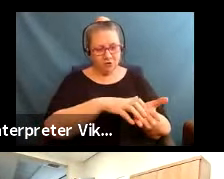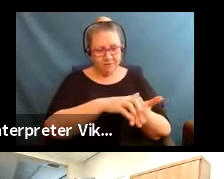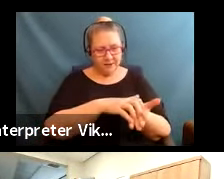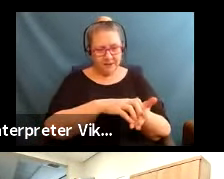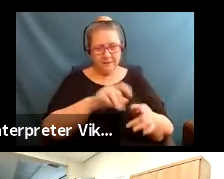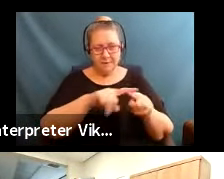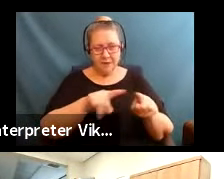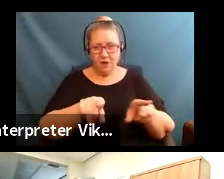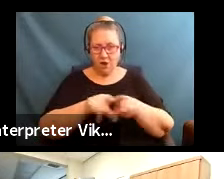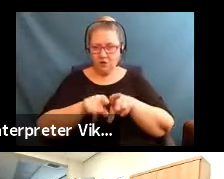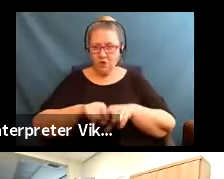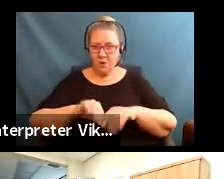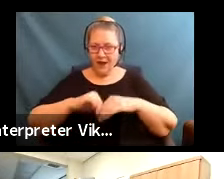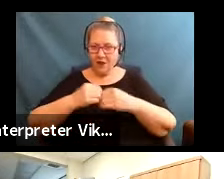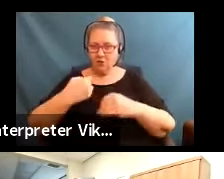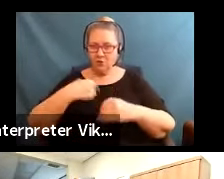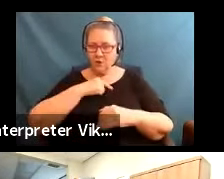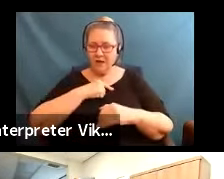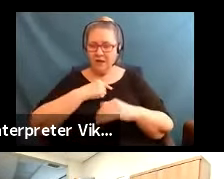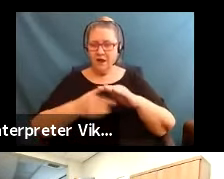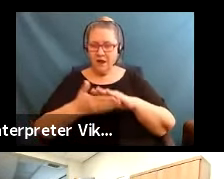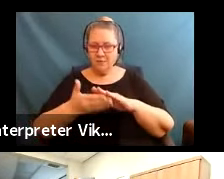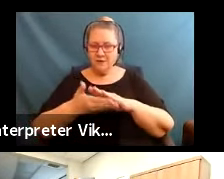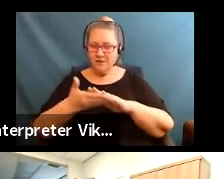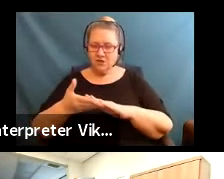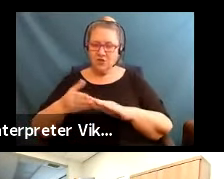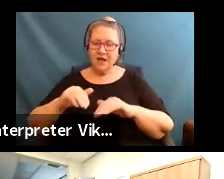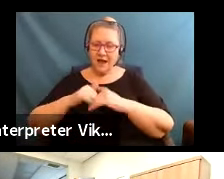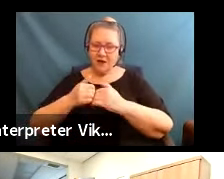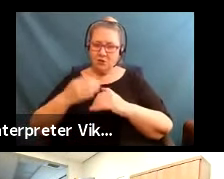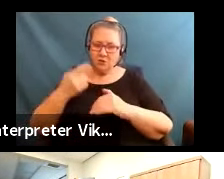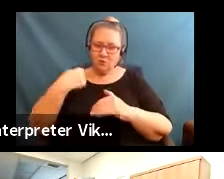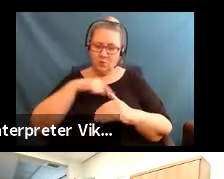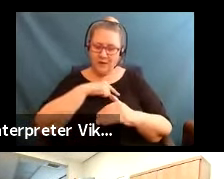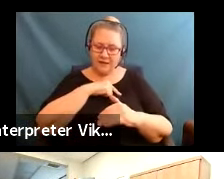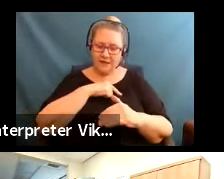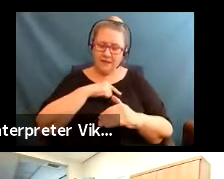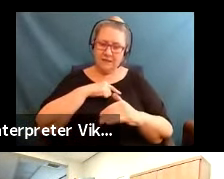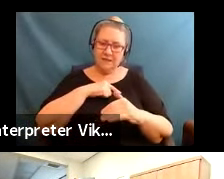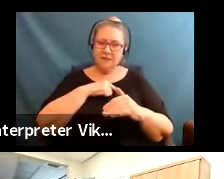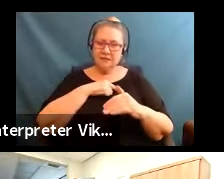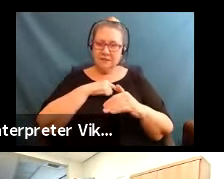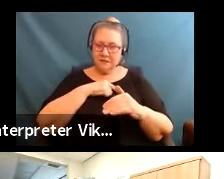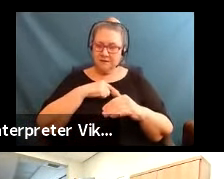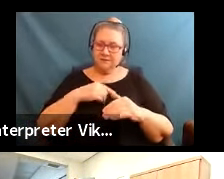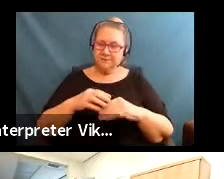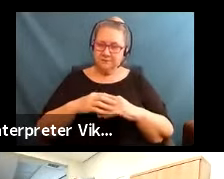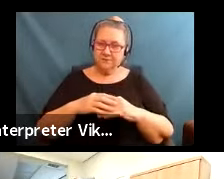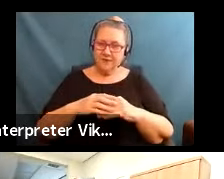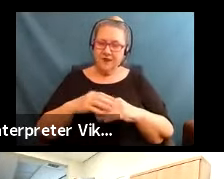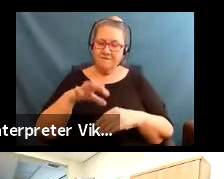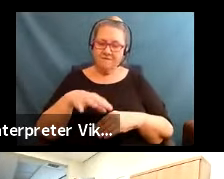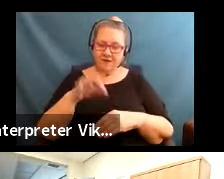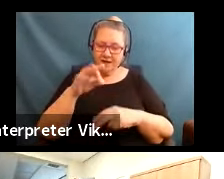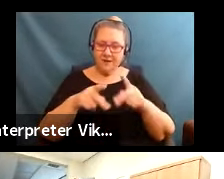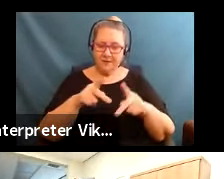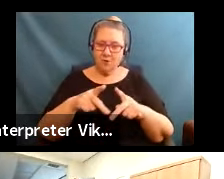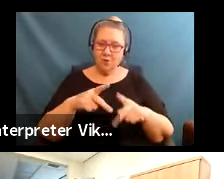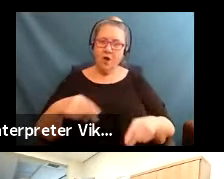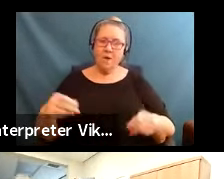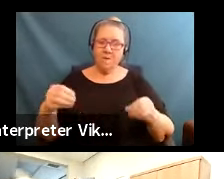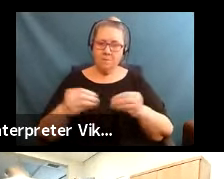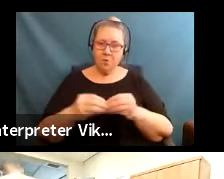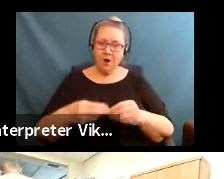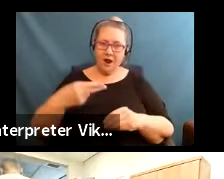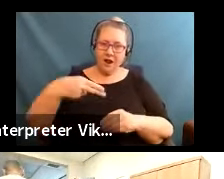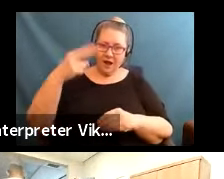operationalize that has to be really important, looking at those who are at highest risk of morbidity and mortality,